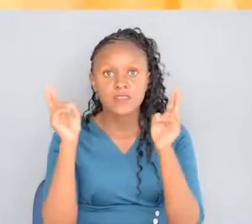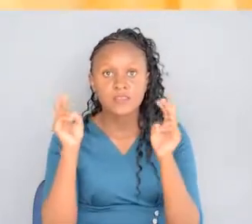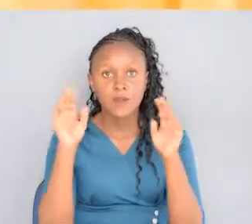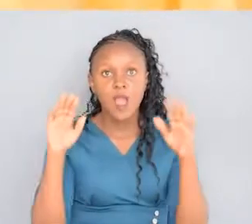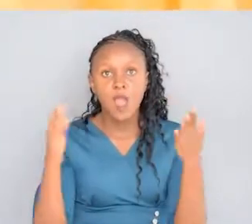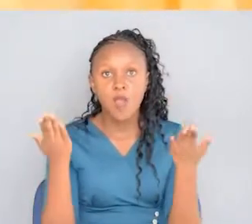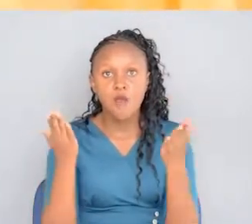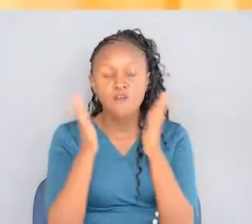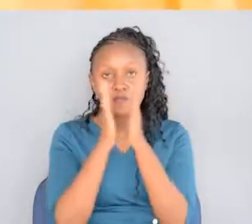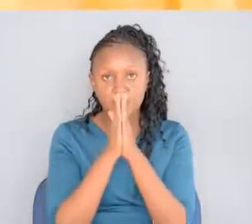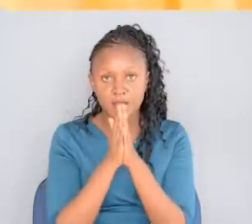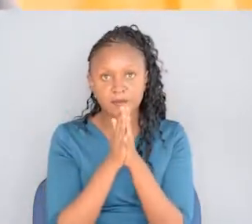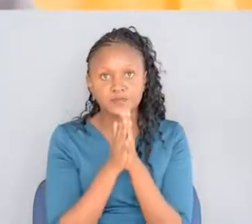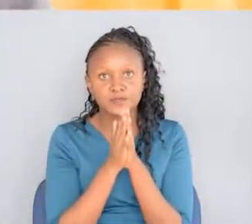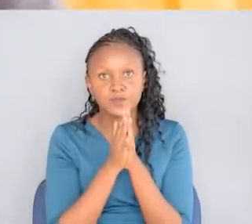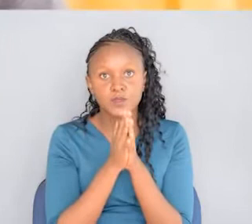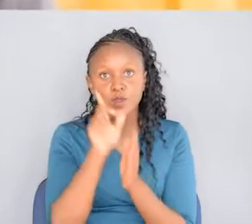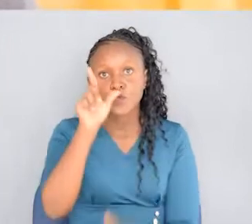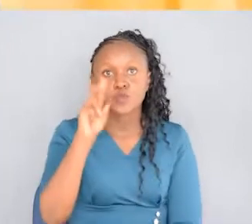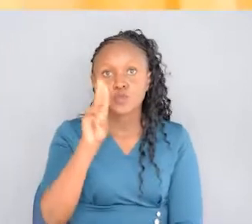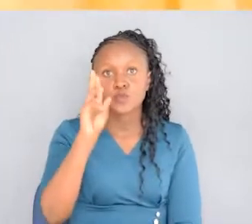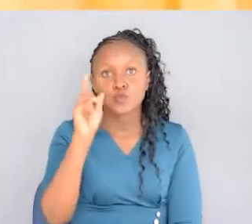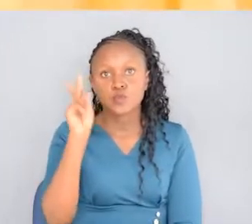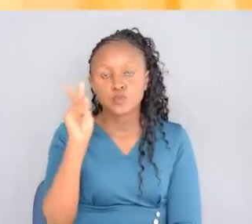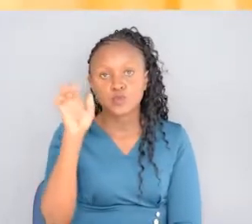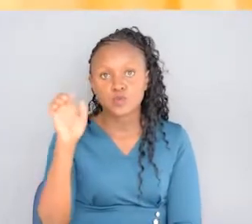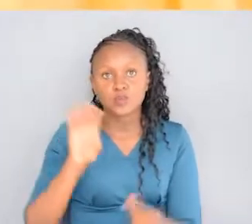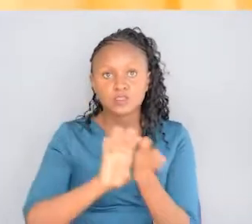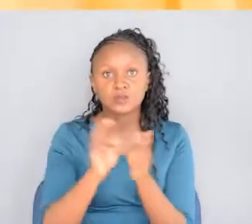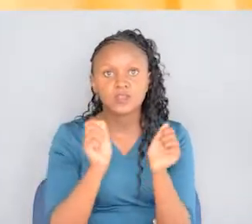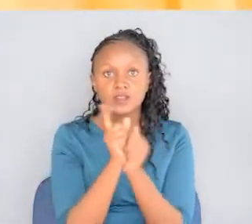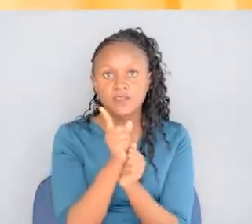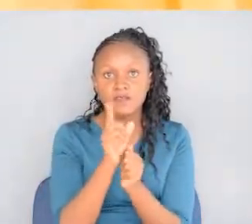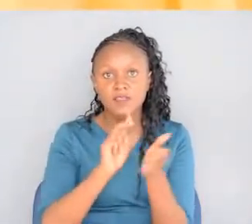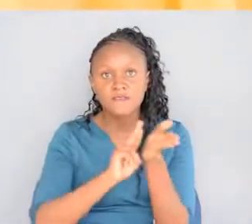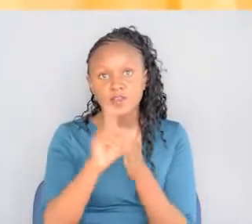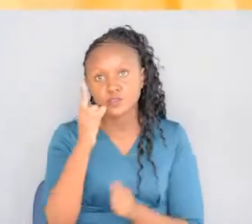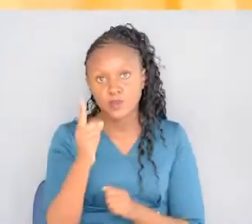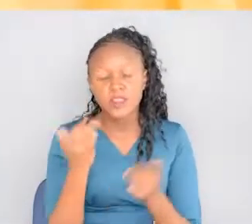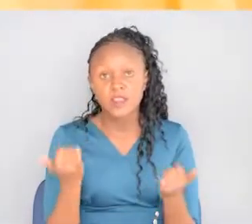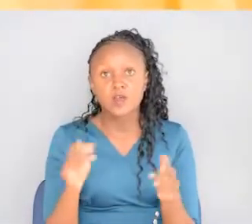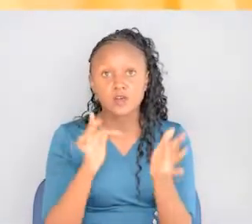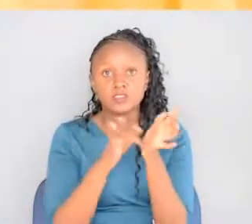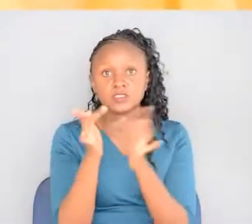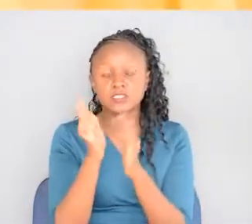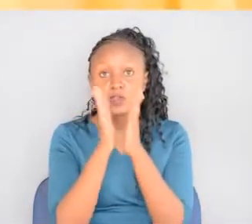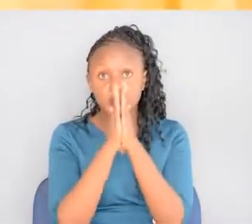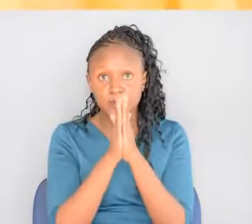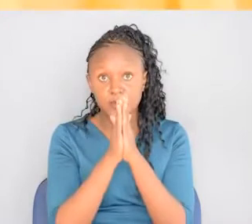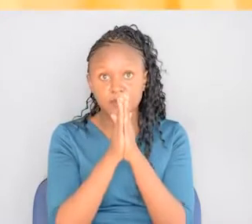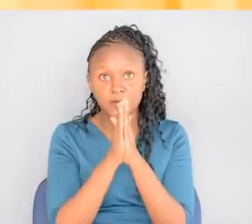of prayer. So let's go to Luke, chapter 11, verse 1, and it says, "Now Jesus was